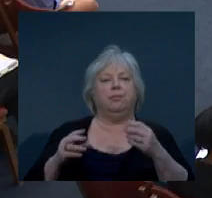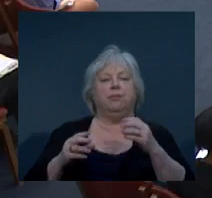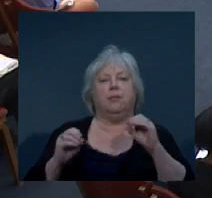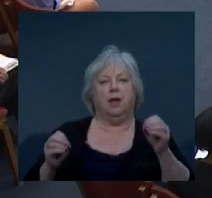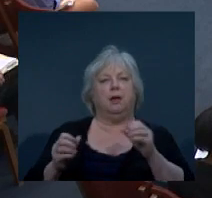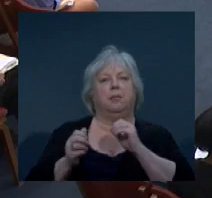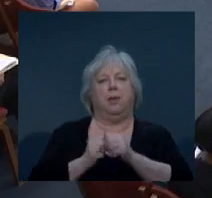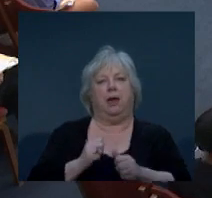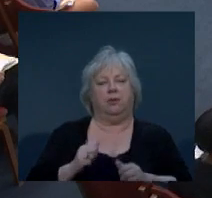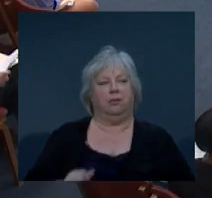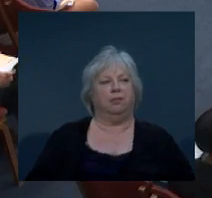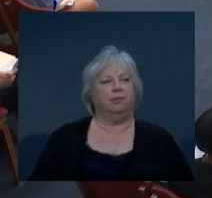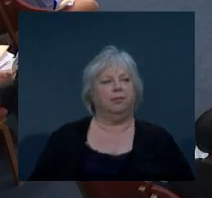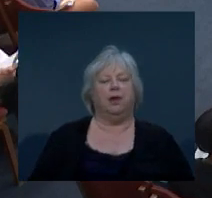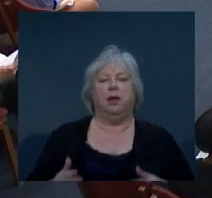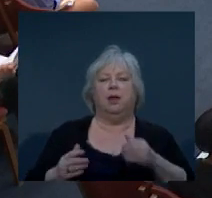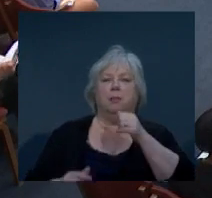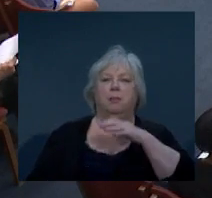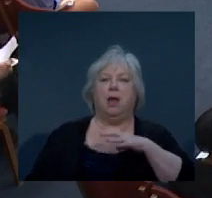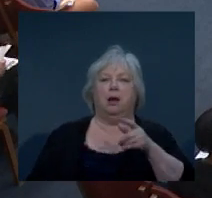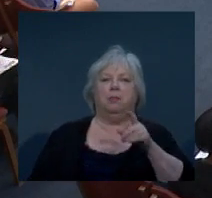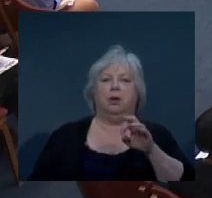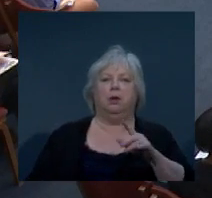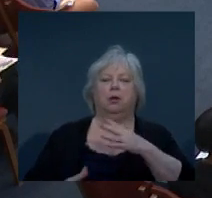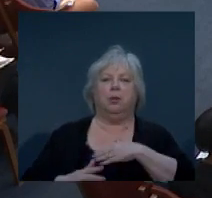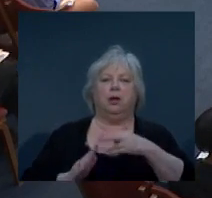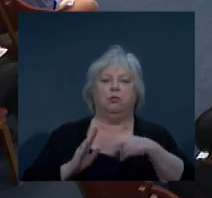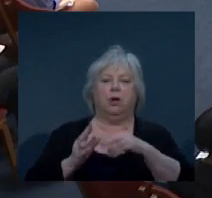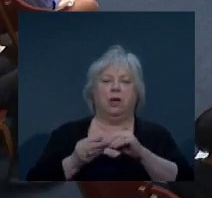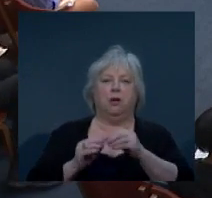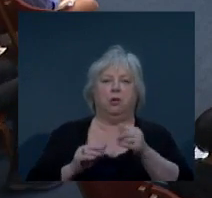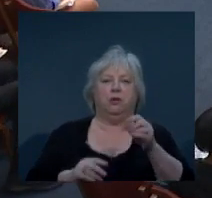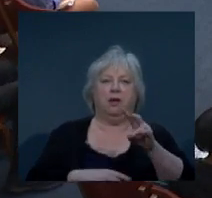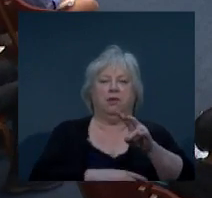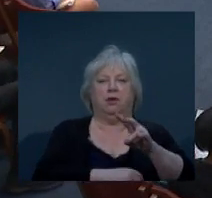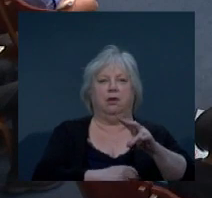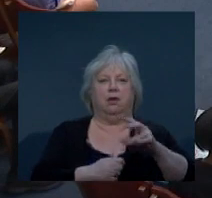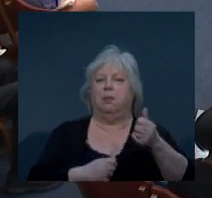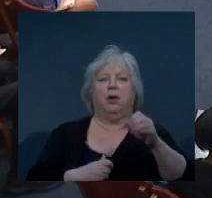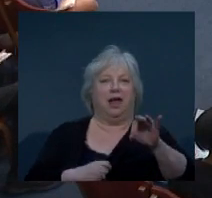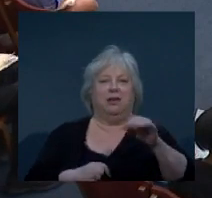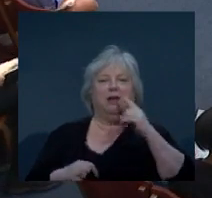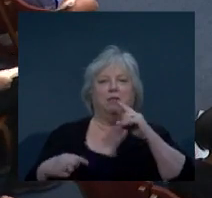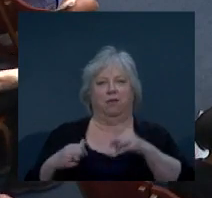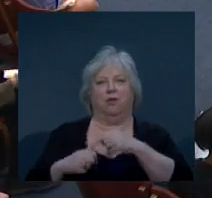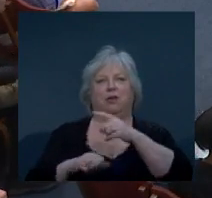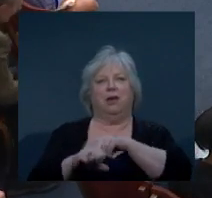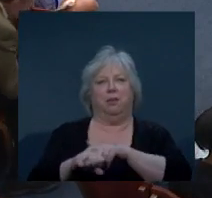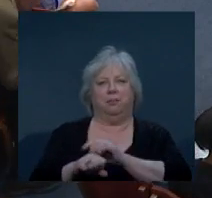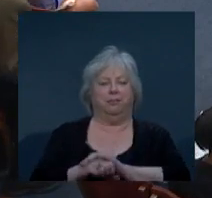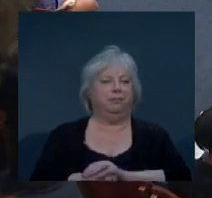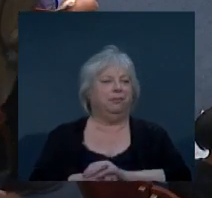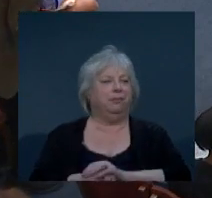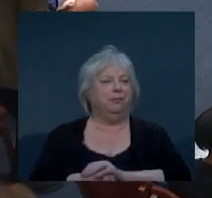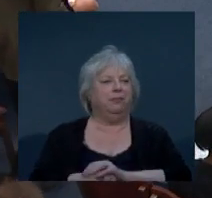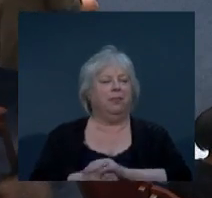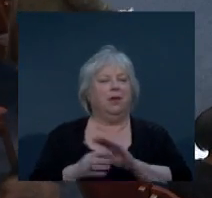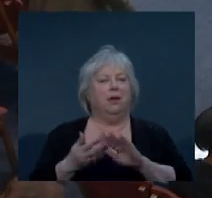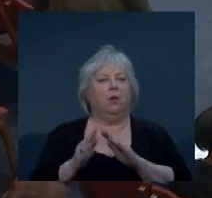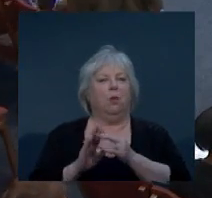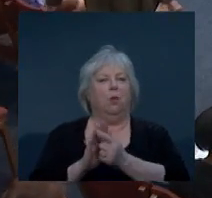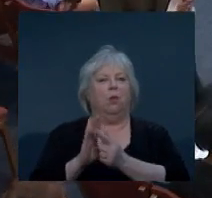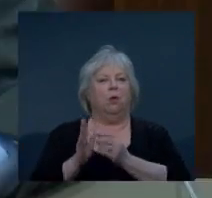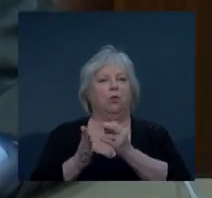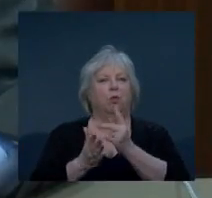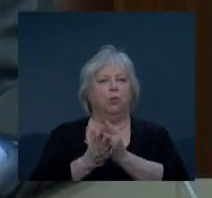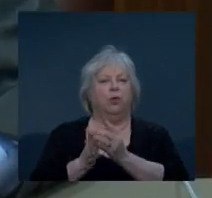Motion passes. Madam Clerk, would you please read item number 19 for the first time? An ordinance to